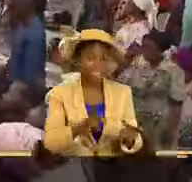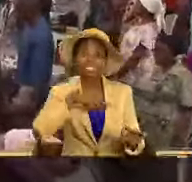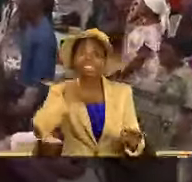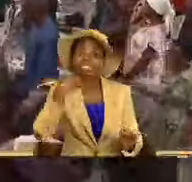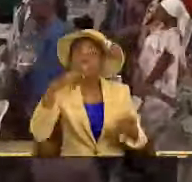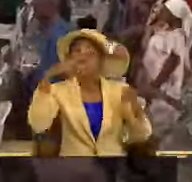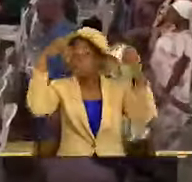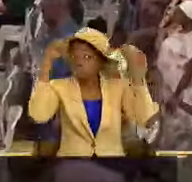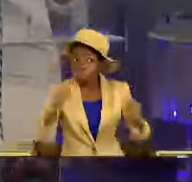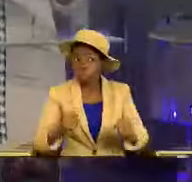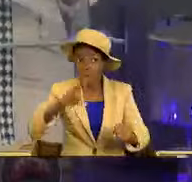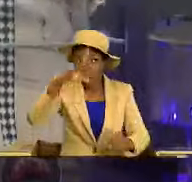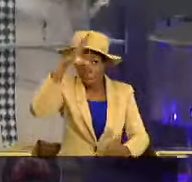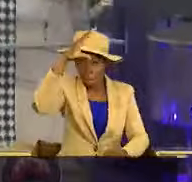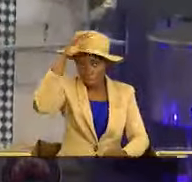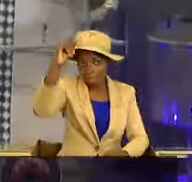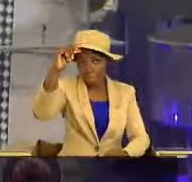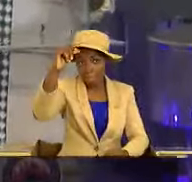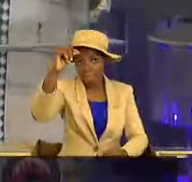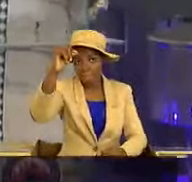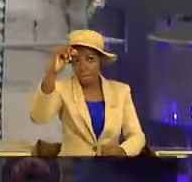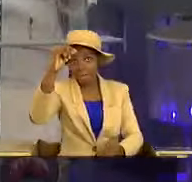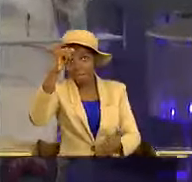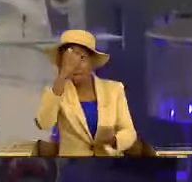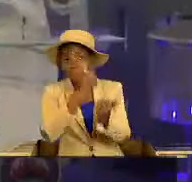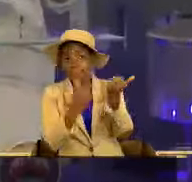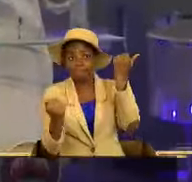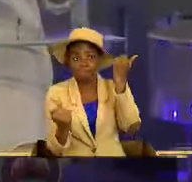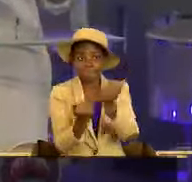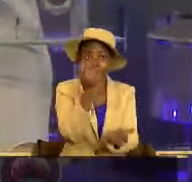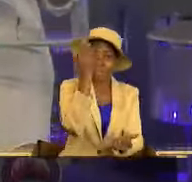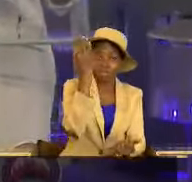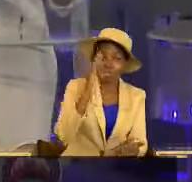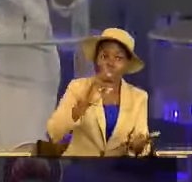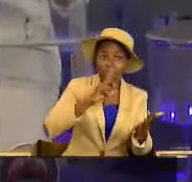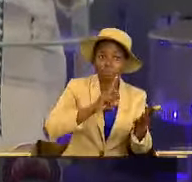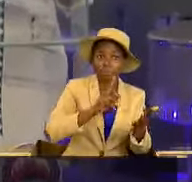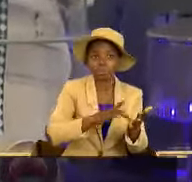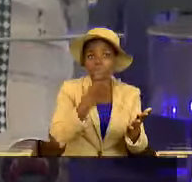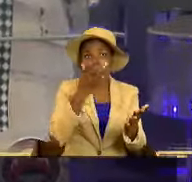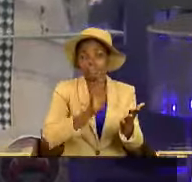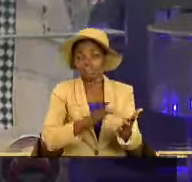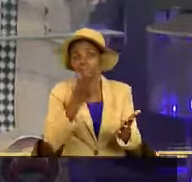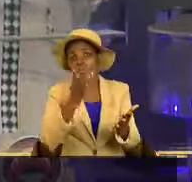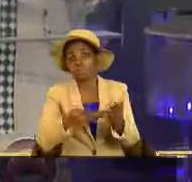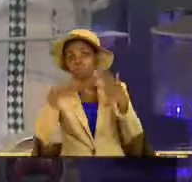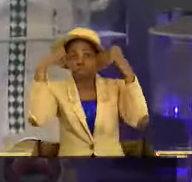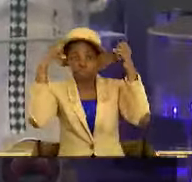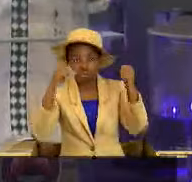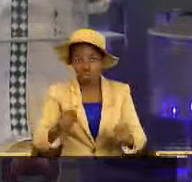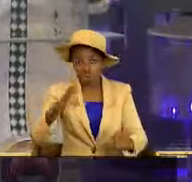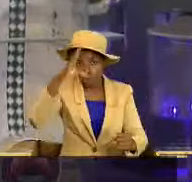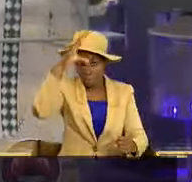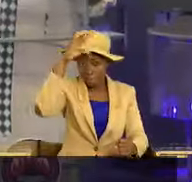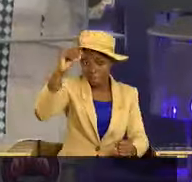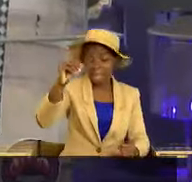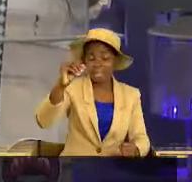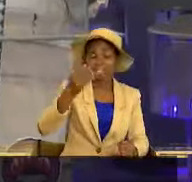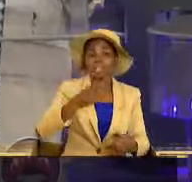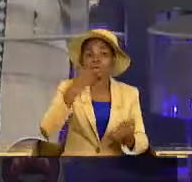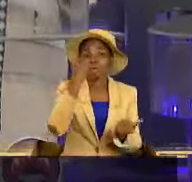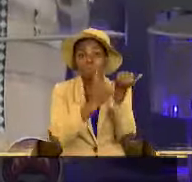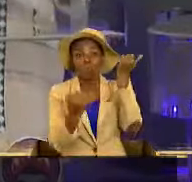man weapons of death strong man weapons of death